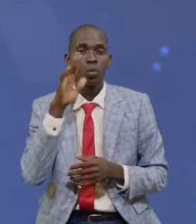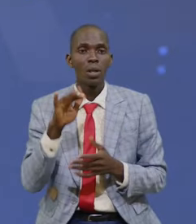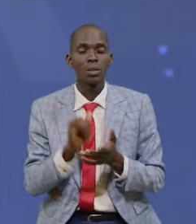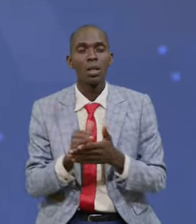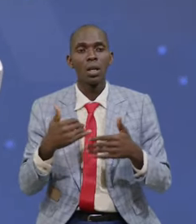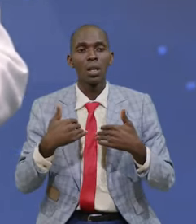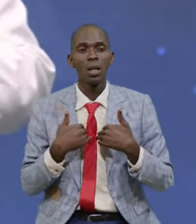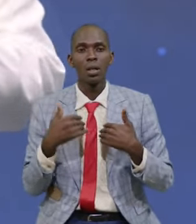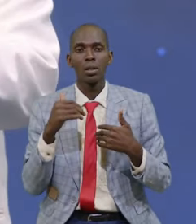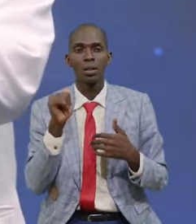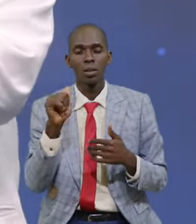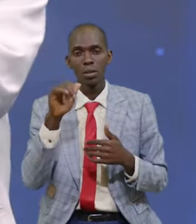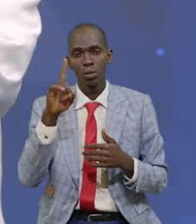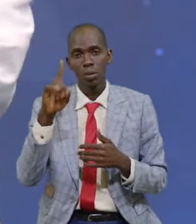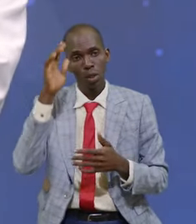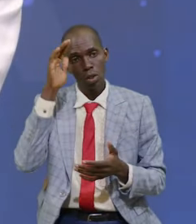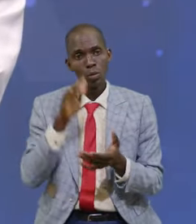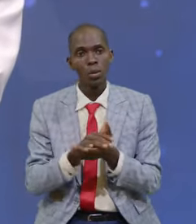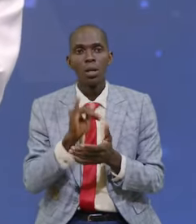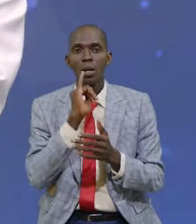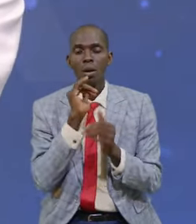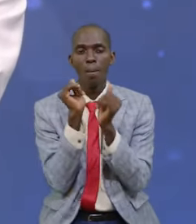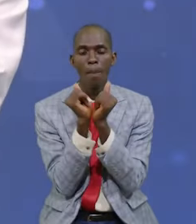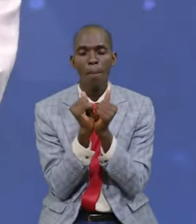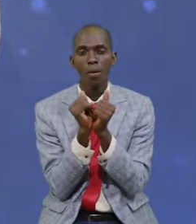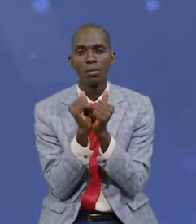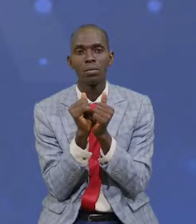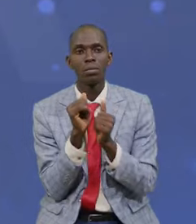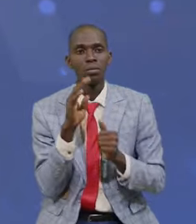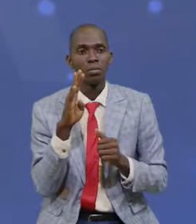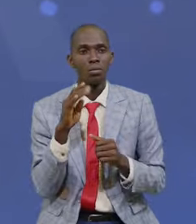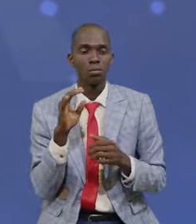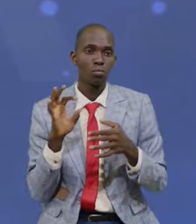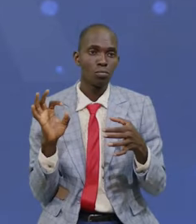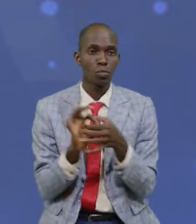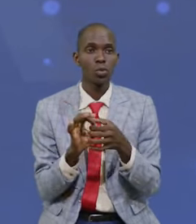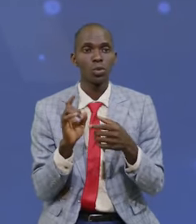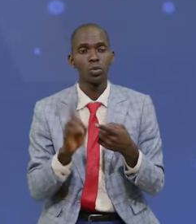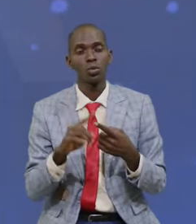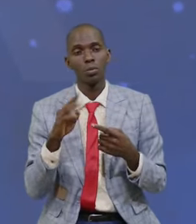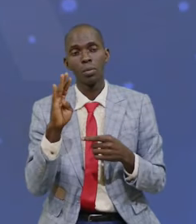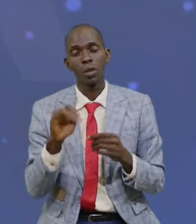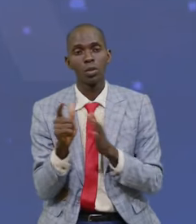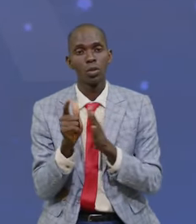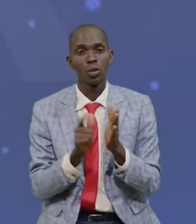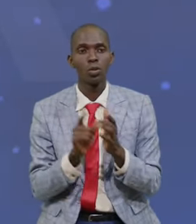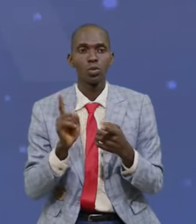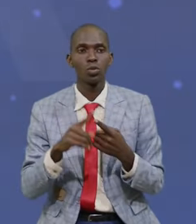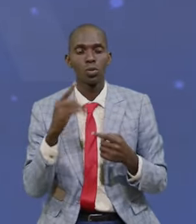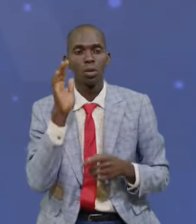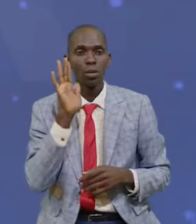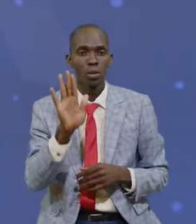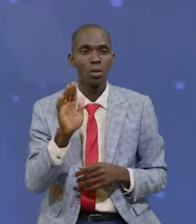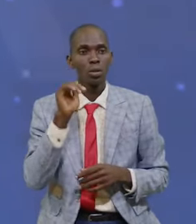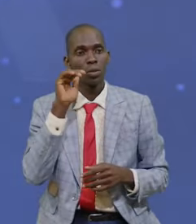an husband is bound by the law to her husband so long